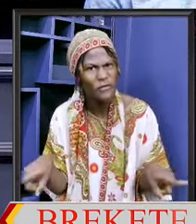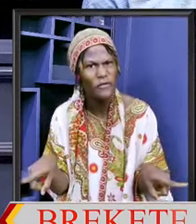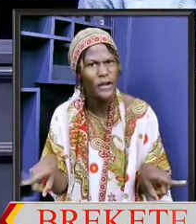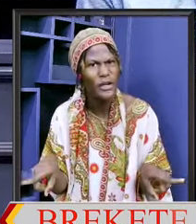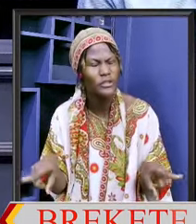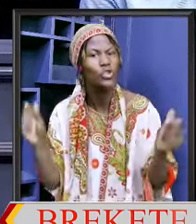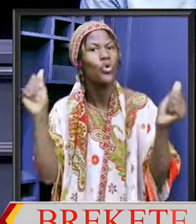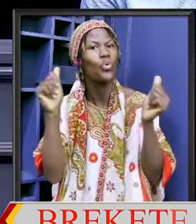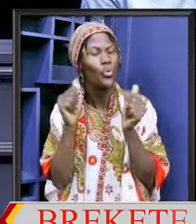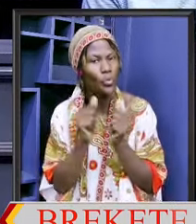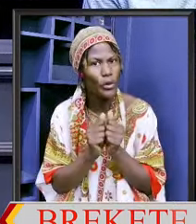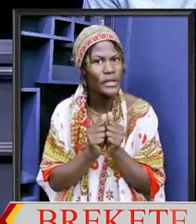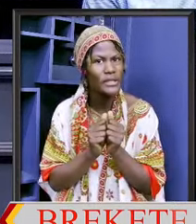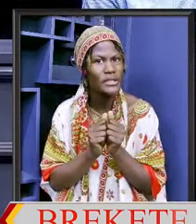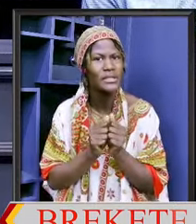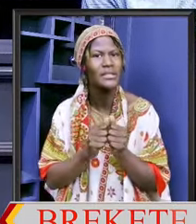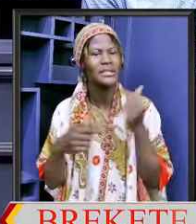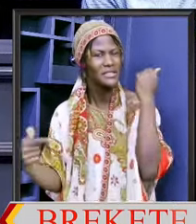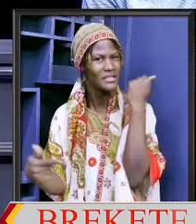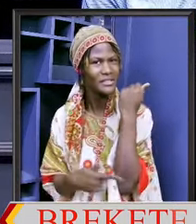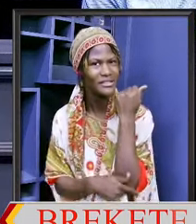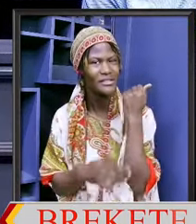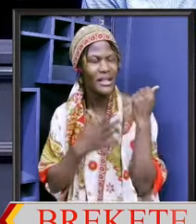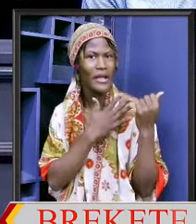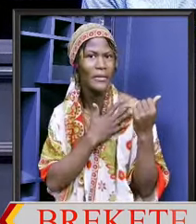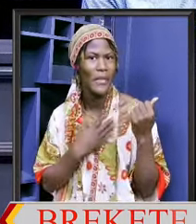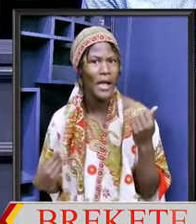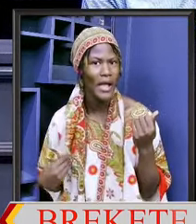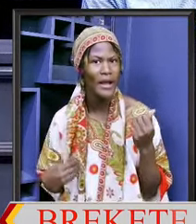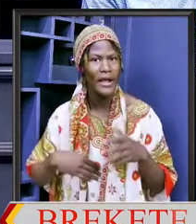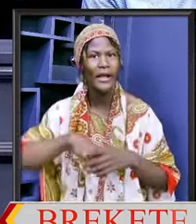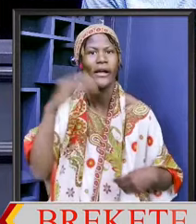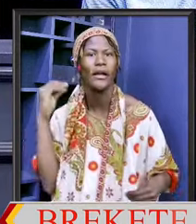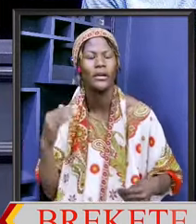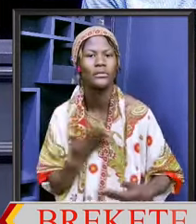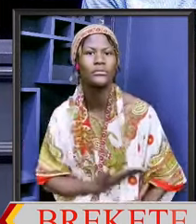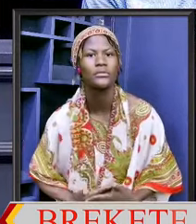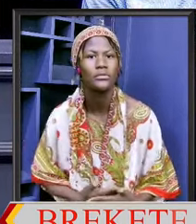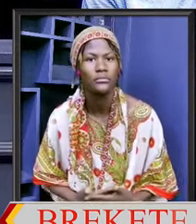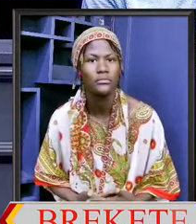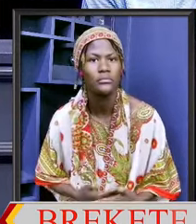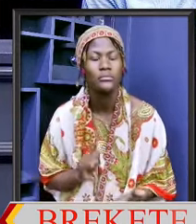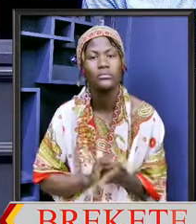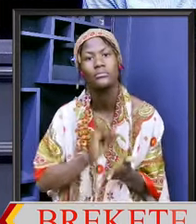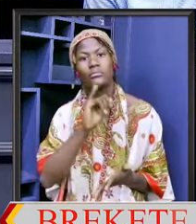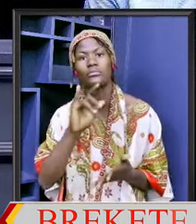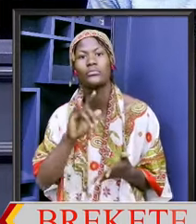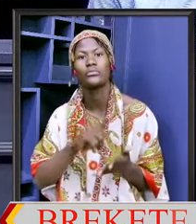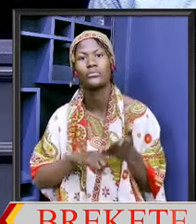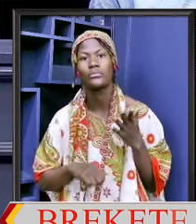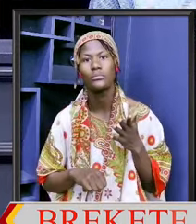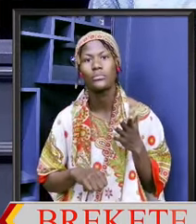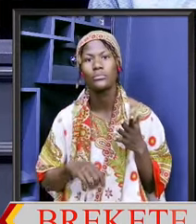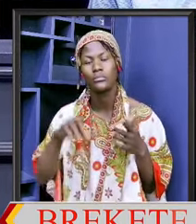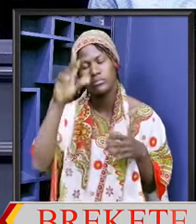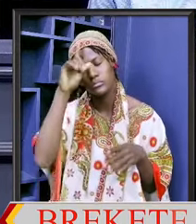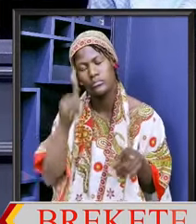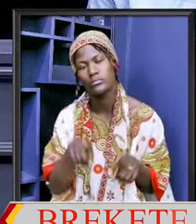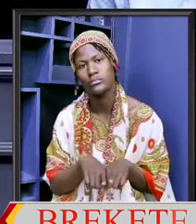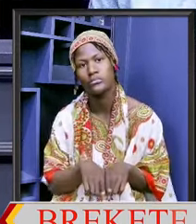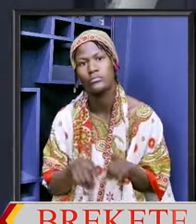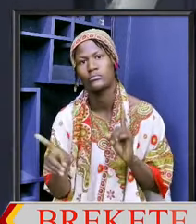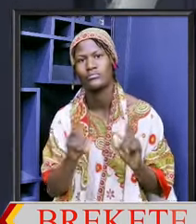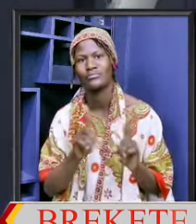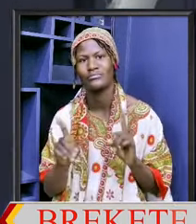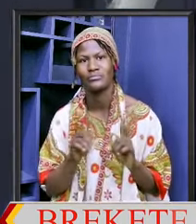you won't go call me again. No, just now, ever call me. Men, they do. When they carry woman, children